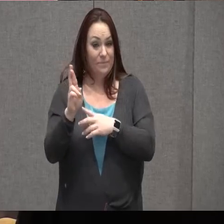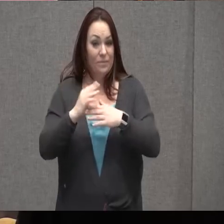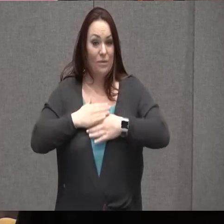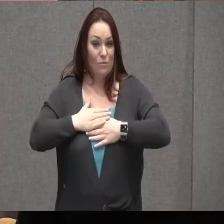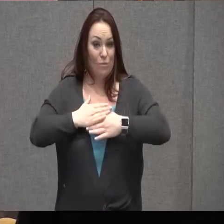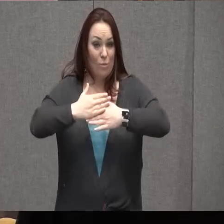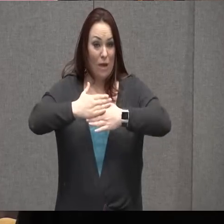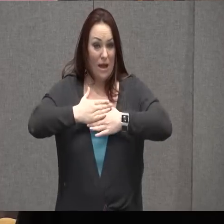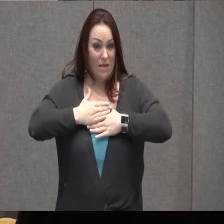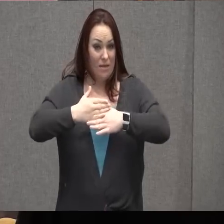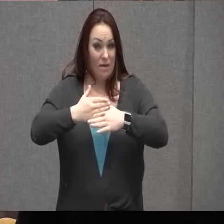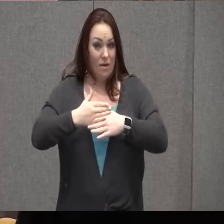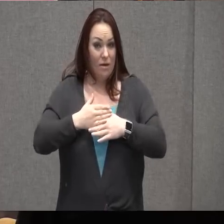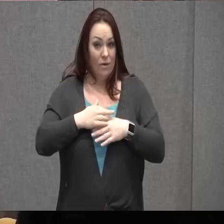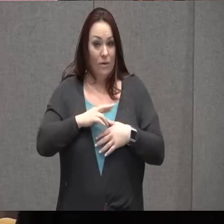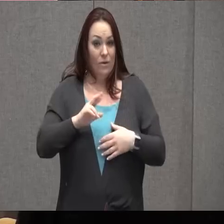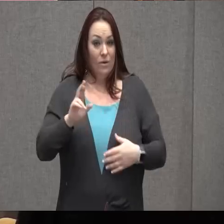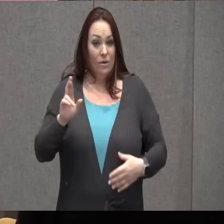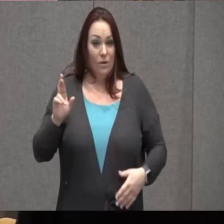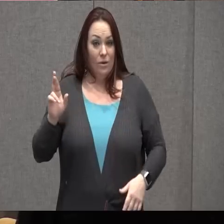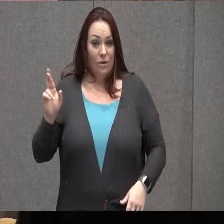breaths.